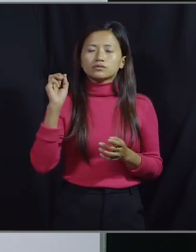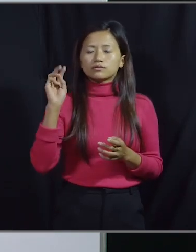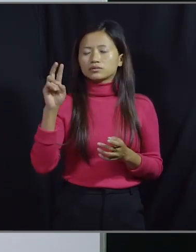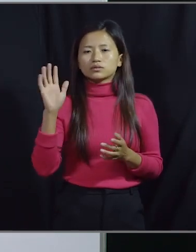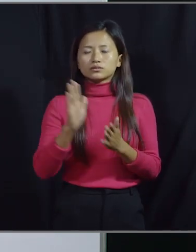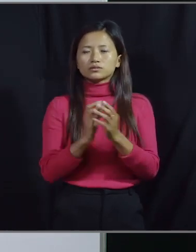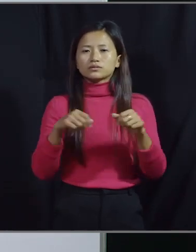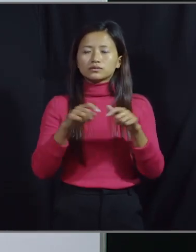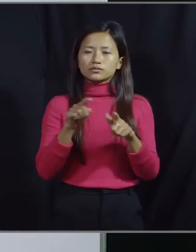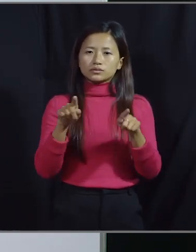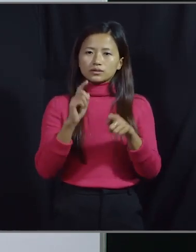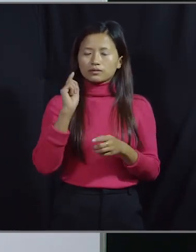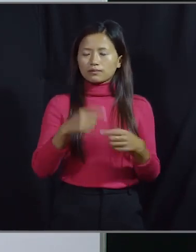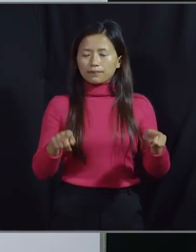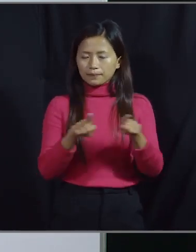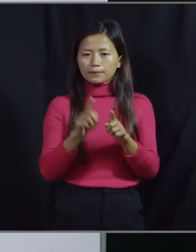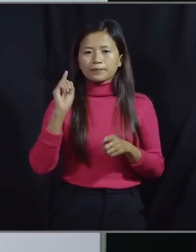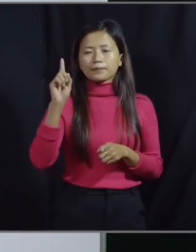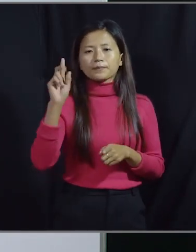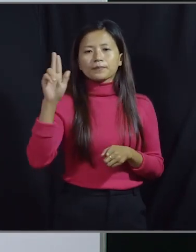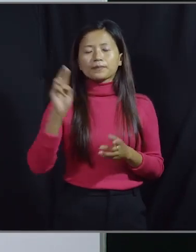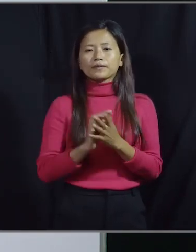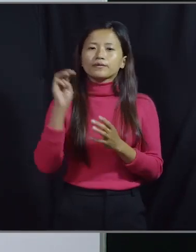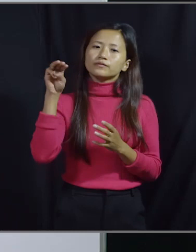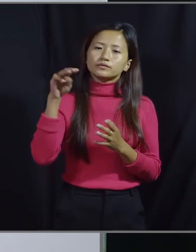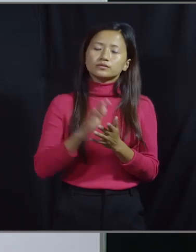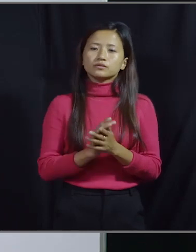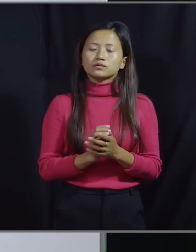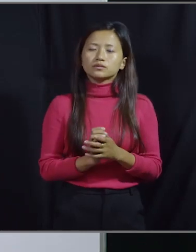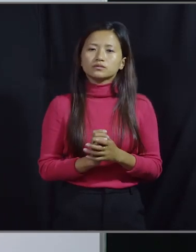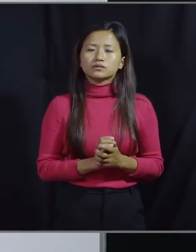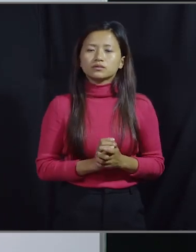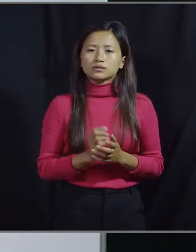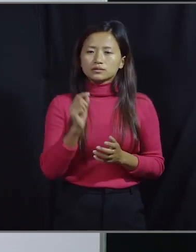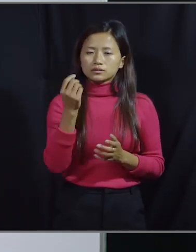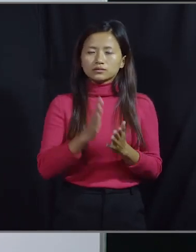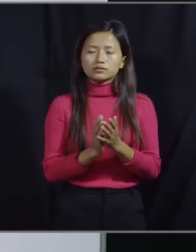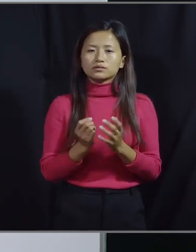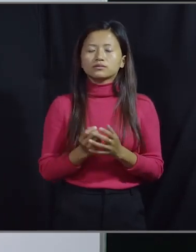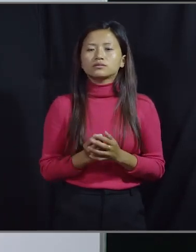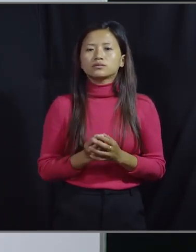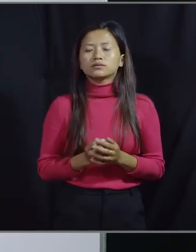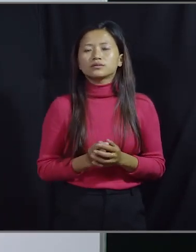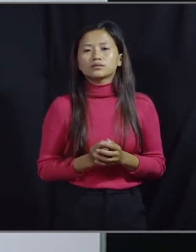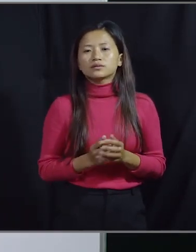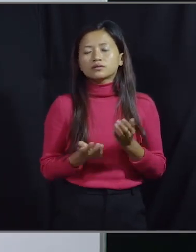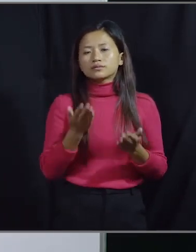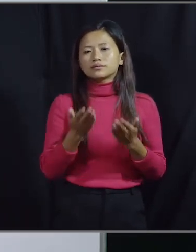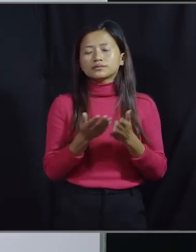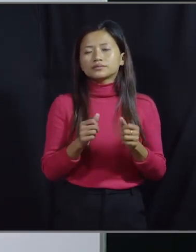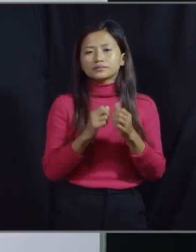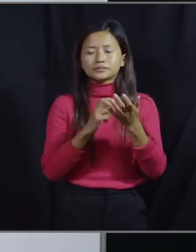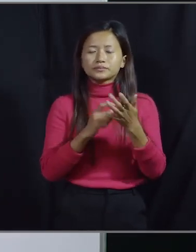suspense account debit is 12,000. So pass the necessary single entry adjusting